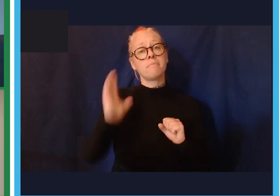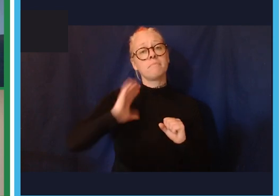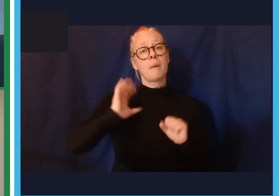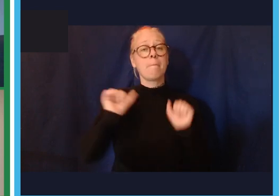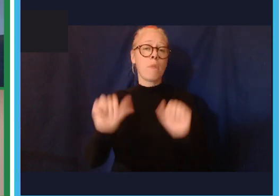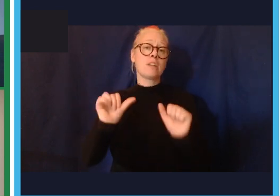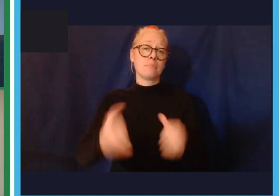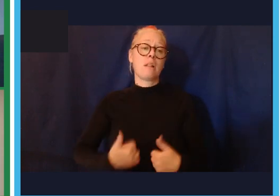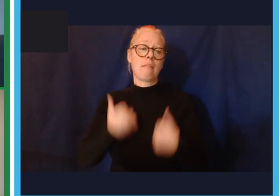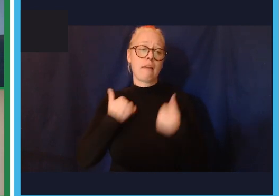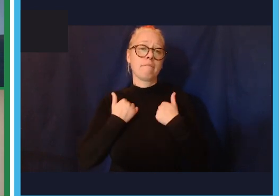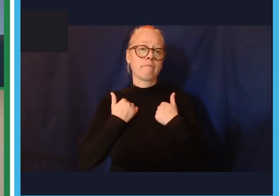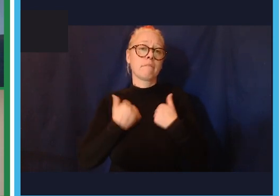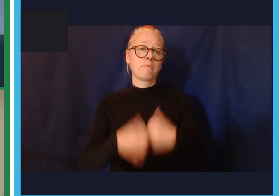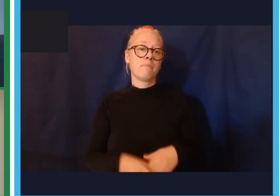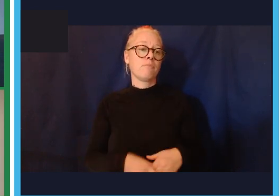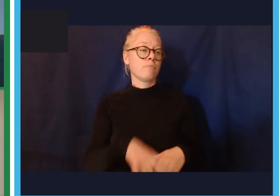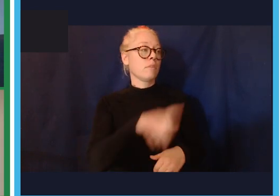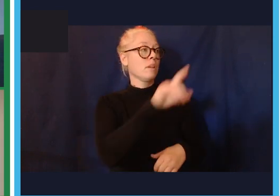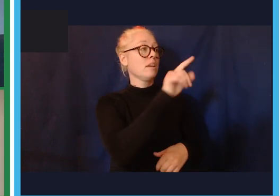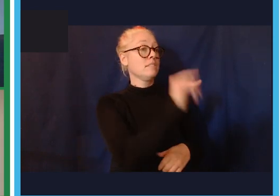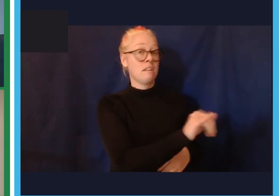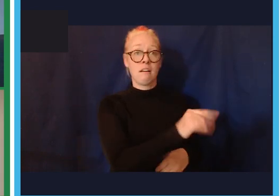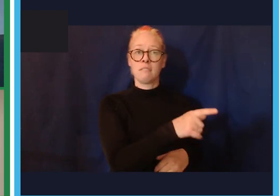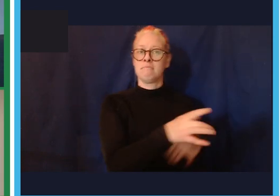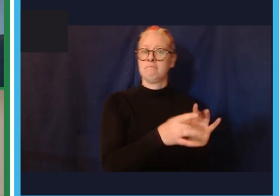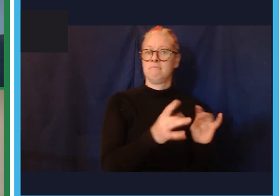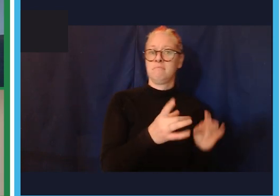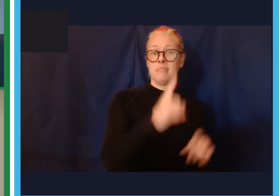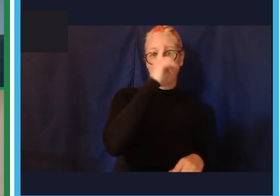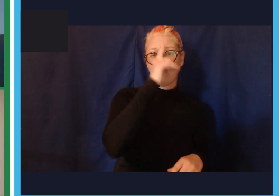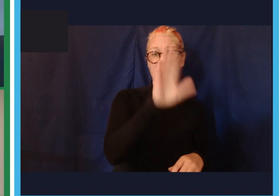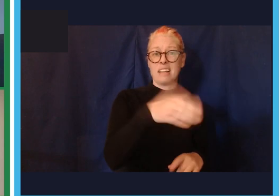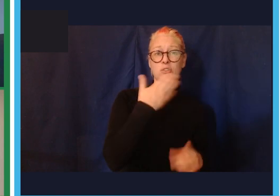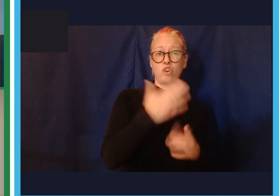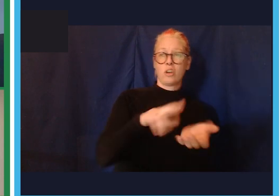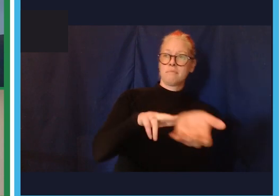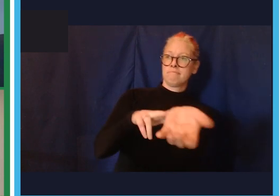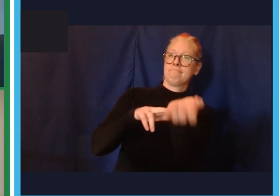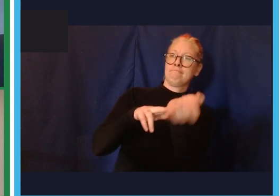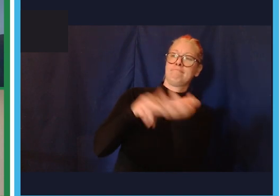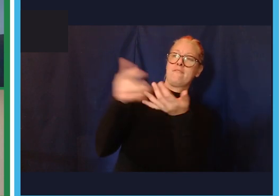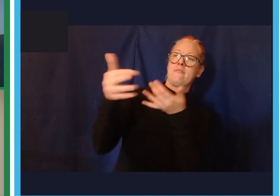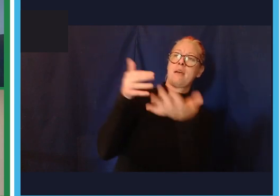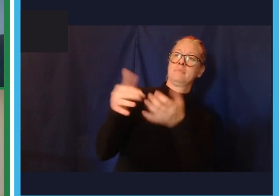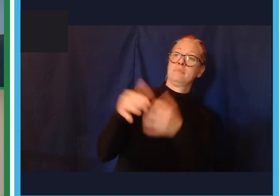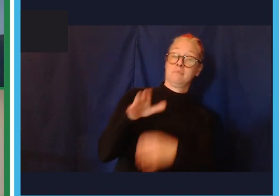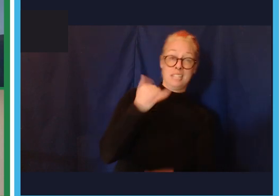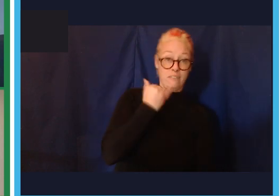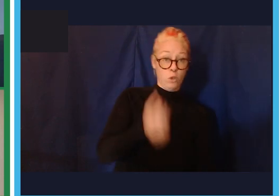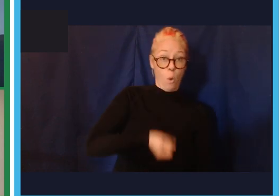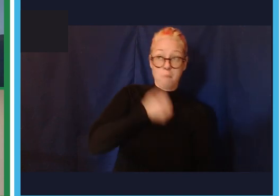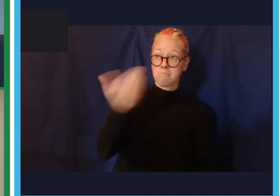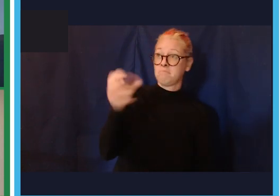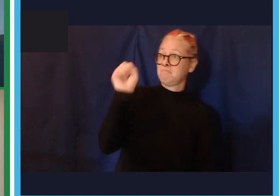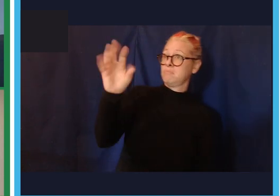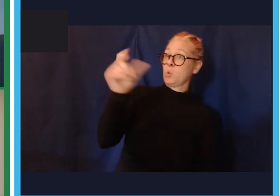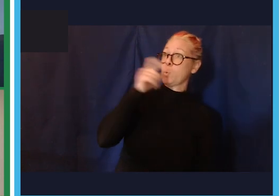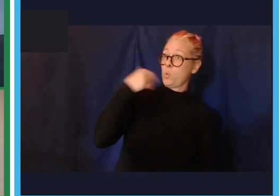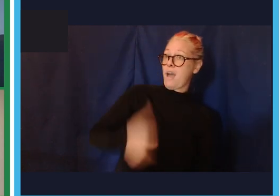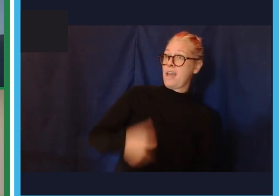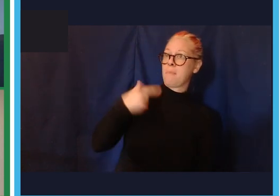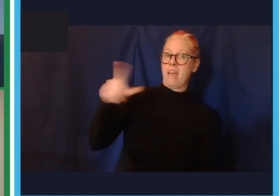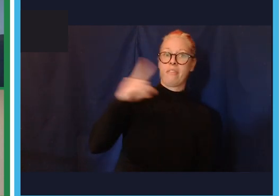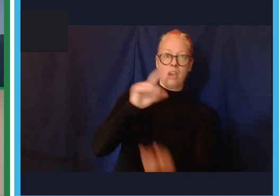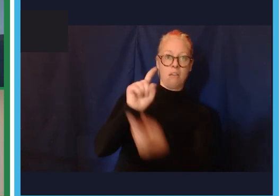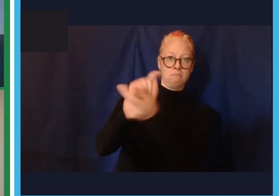that's different, I think it makes it very easy to be like, oh, not my type of person. Yeah. Or, which is kind of a nice gift, if you ask